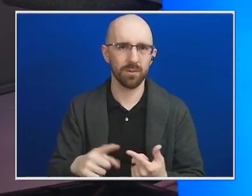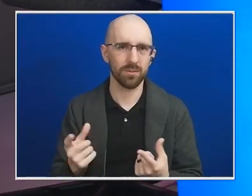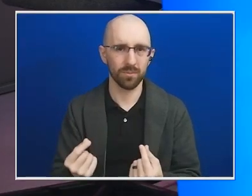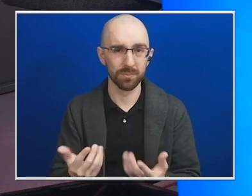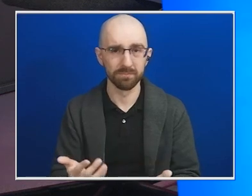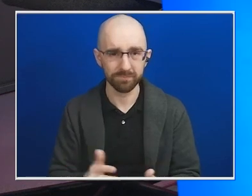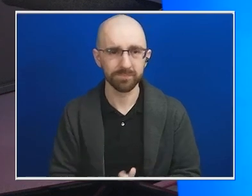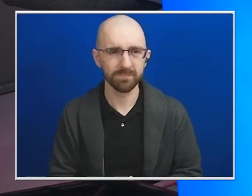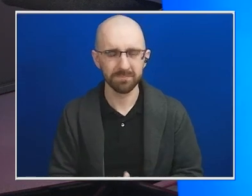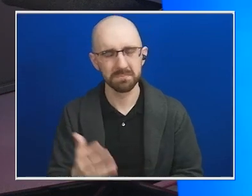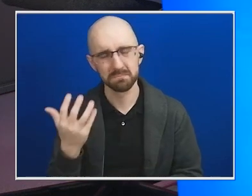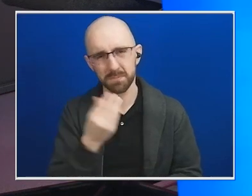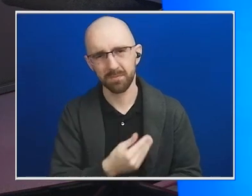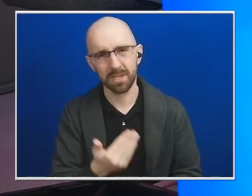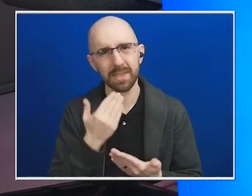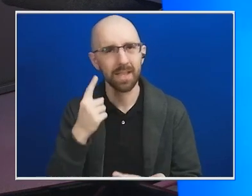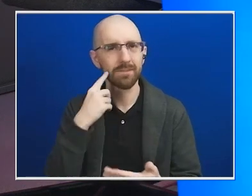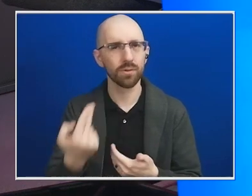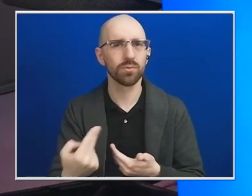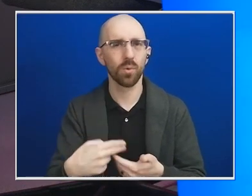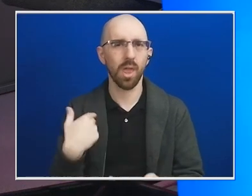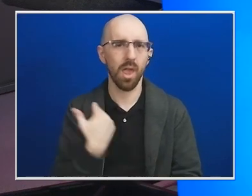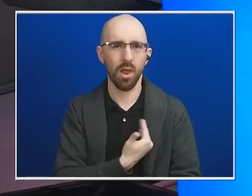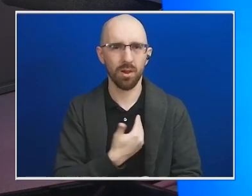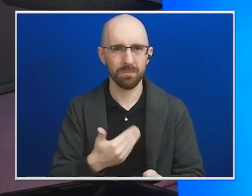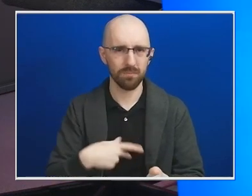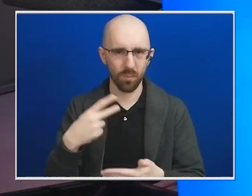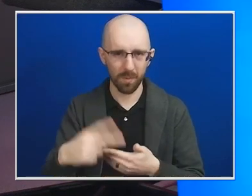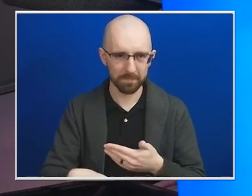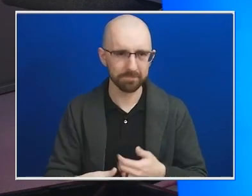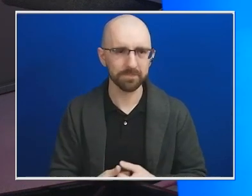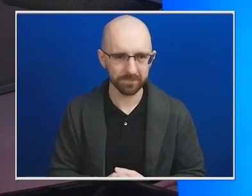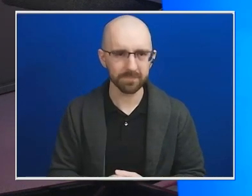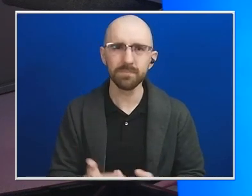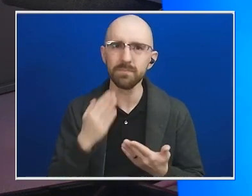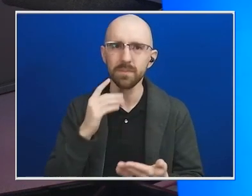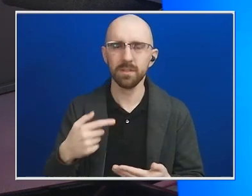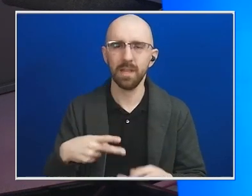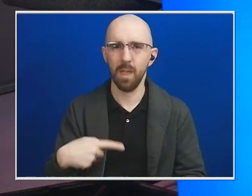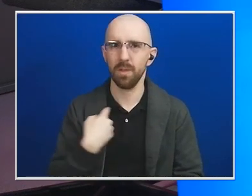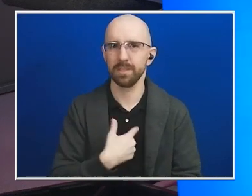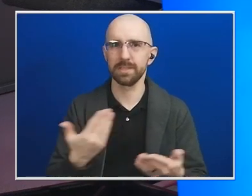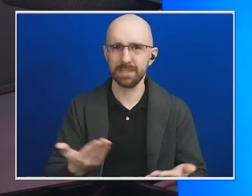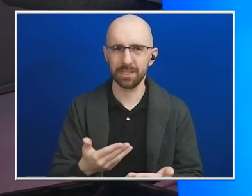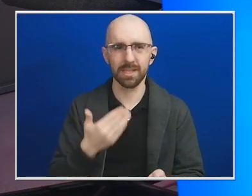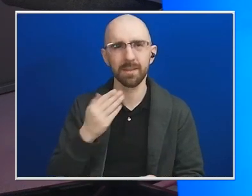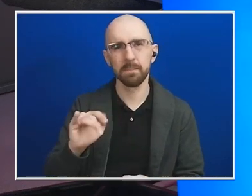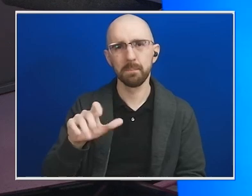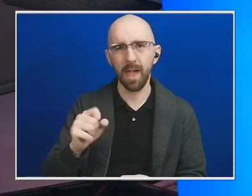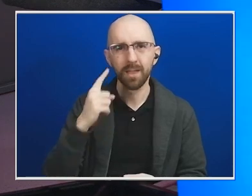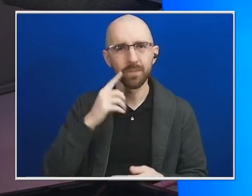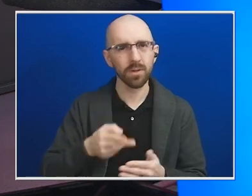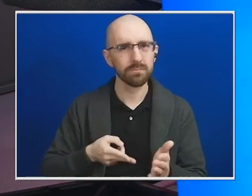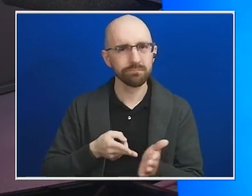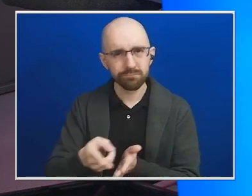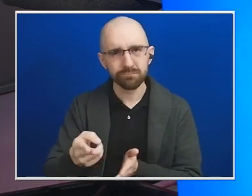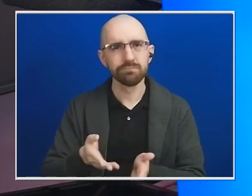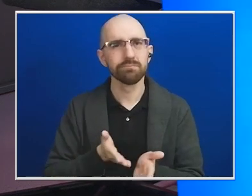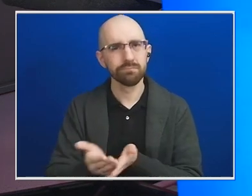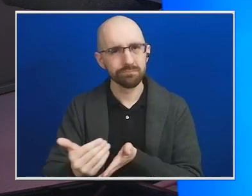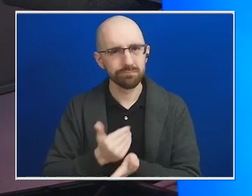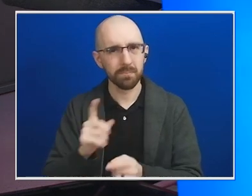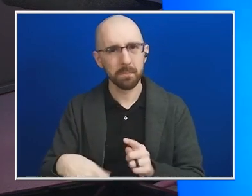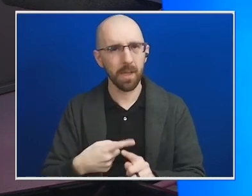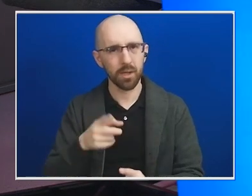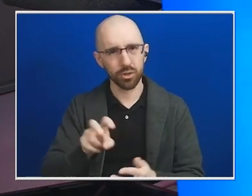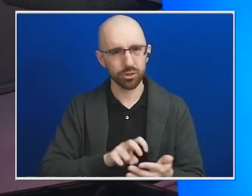Thank you for joining Thank our you. program. Thank you for and having us. Yes, thank you. Miles, thank you for being so honest and open about your journey as well. And Dr. Surface, we love